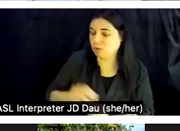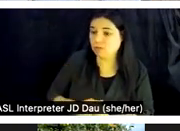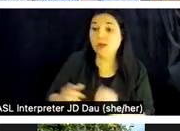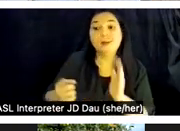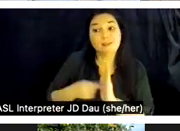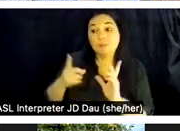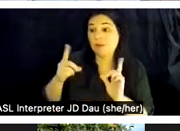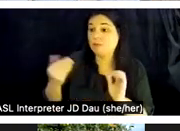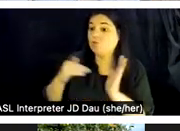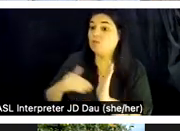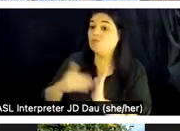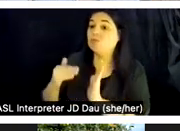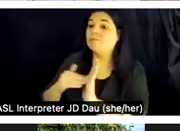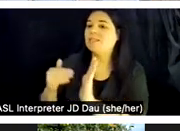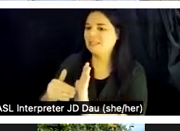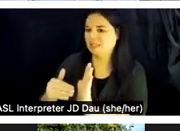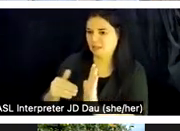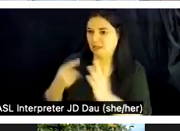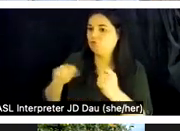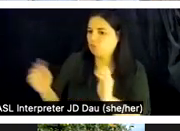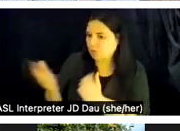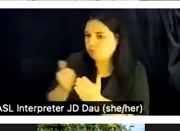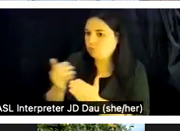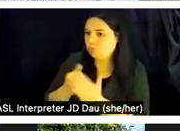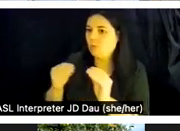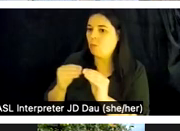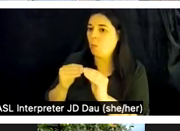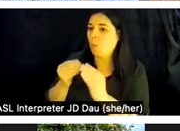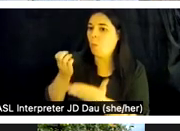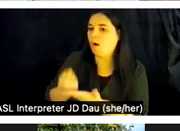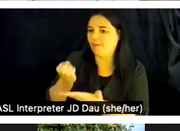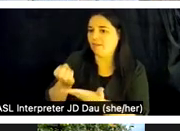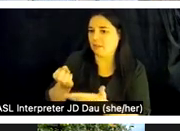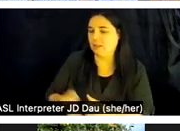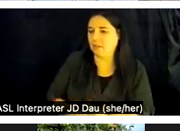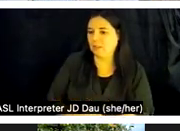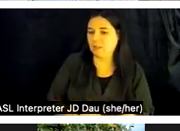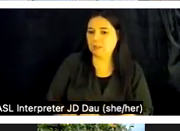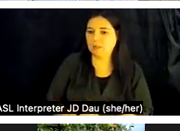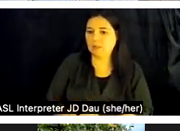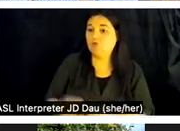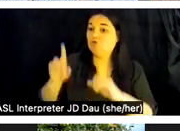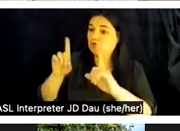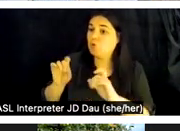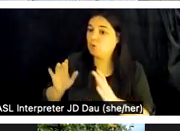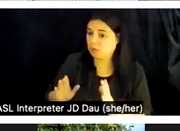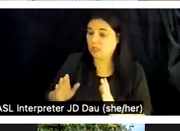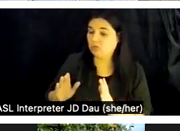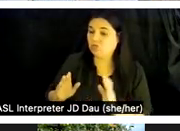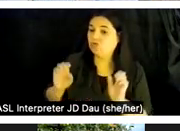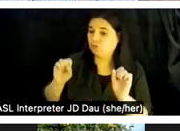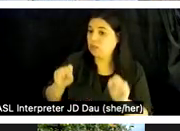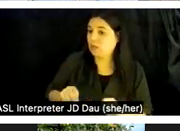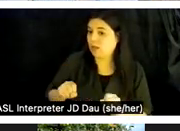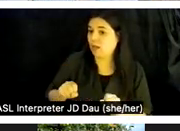repeatedly, again, to gather more evidence. So testers too can